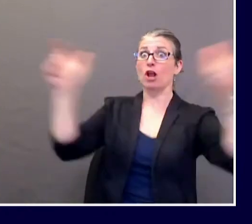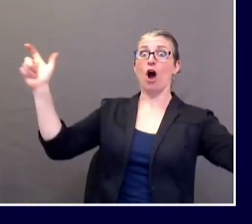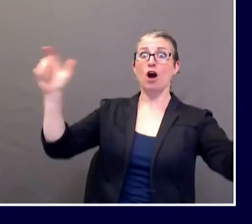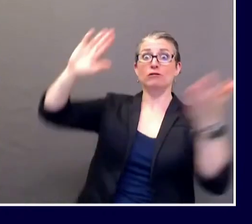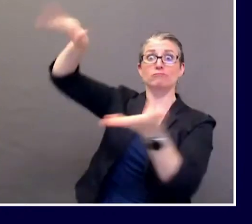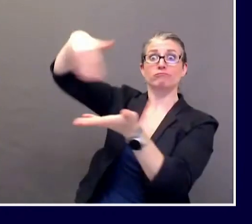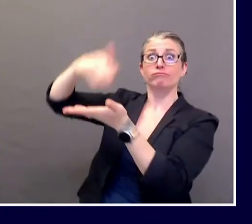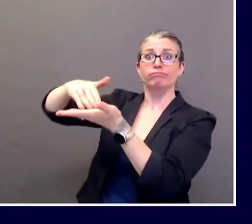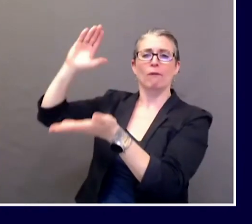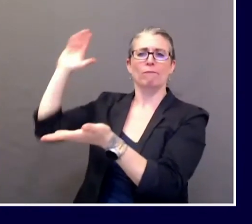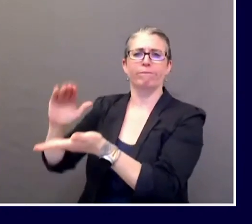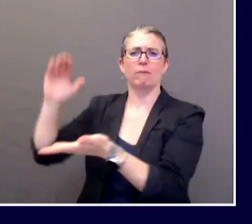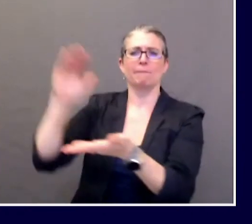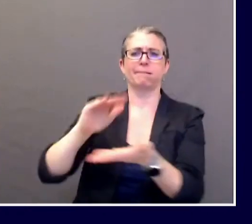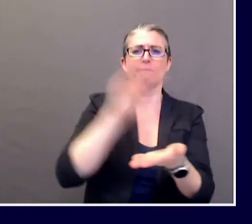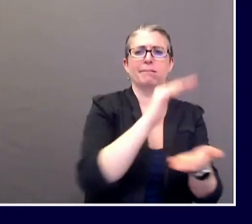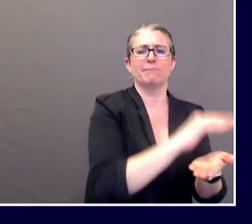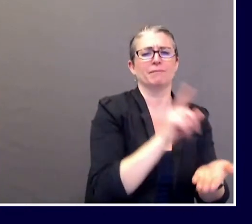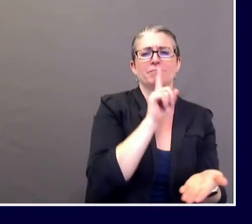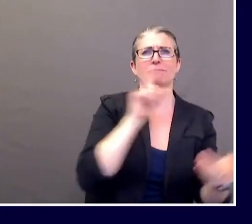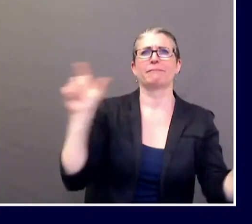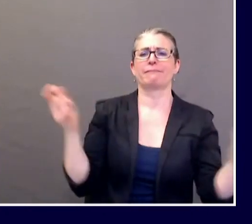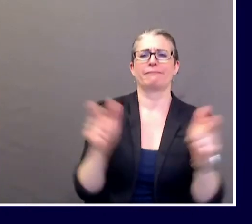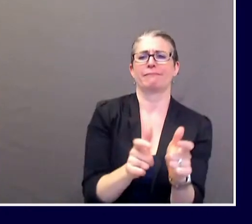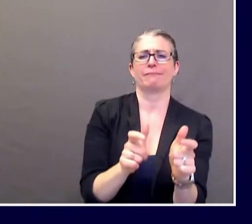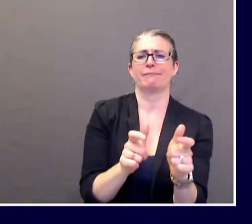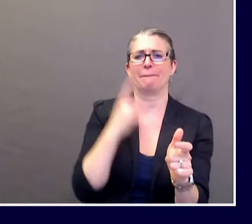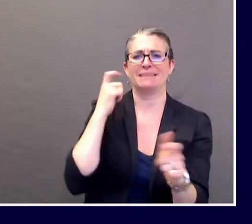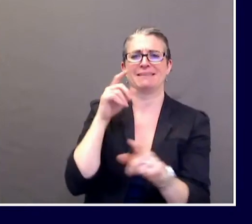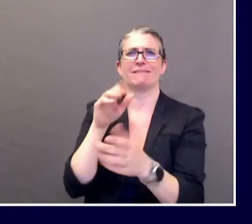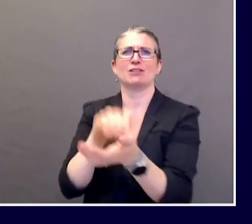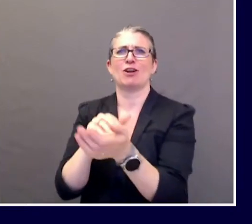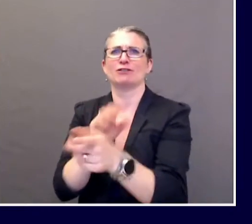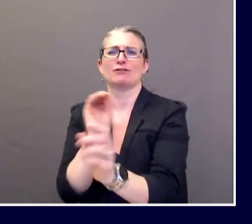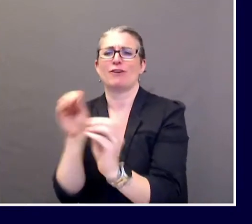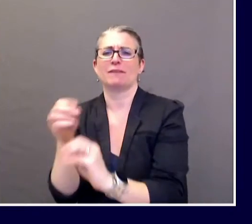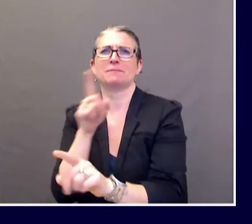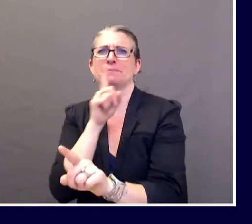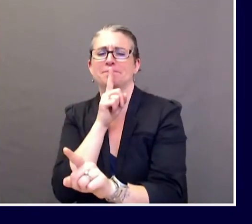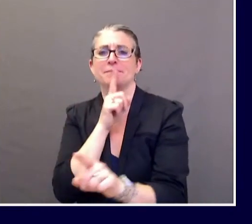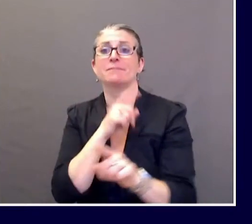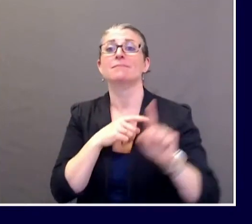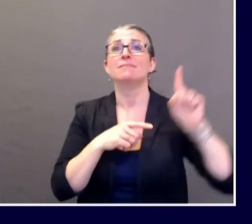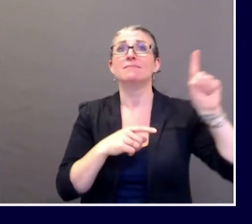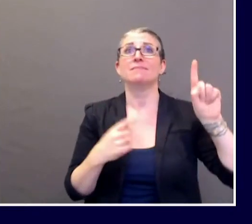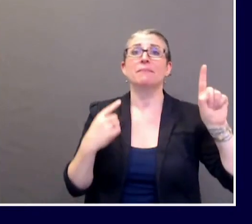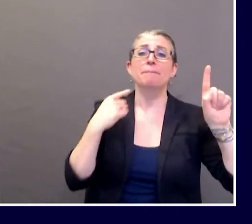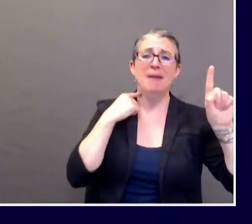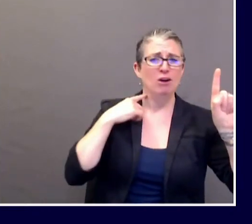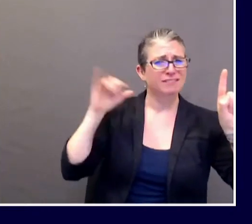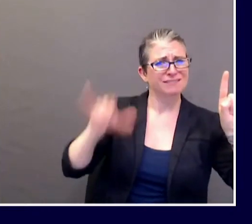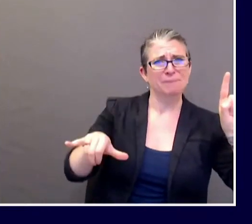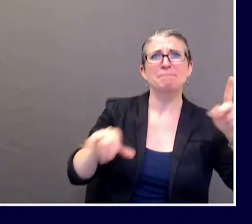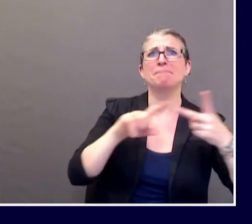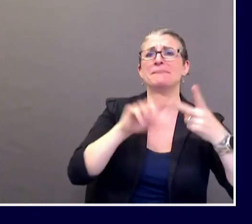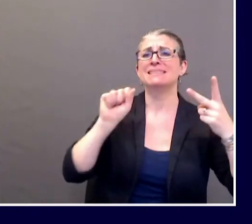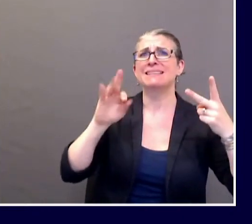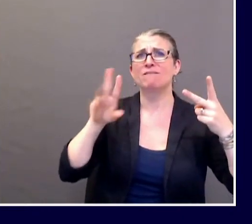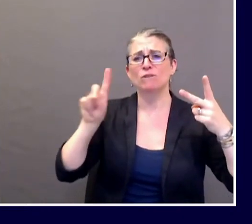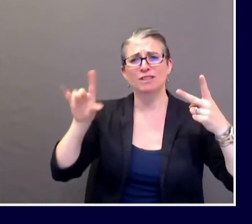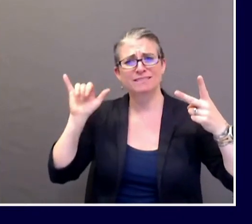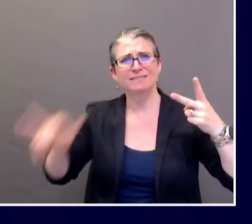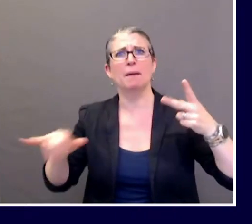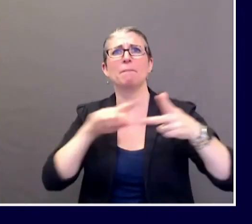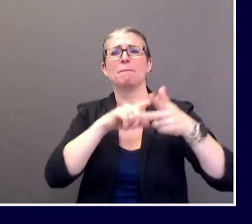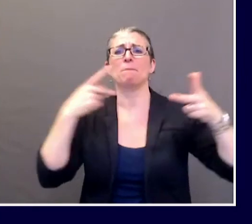about it, Patty, is it's not so much a, can we turn those off or down? It's more of a, what can we activate